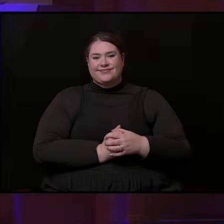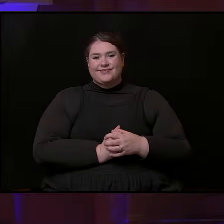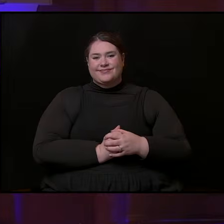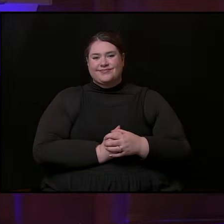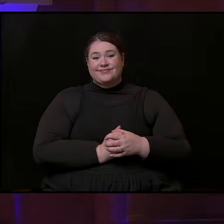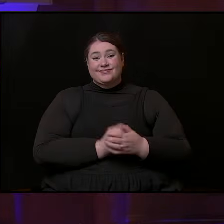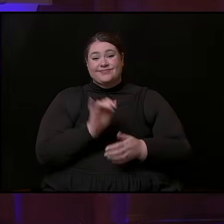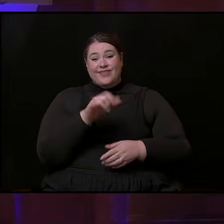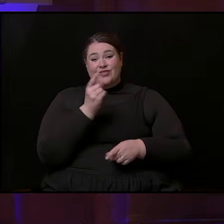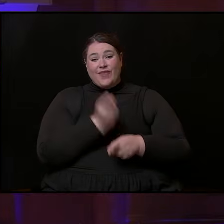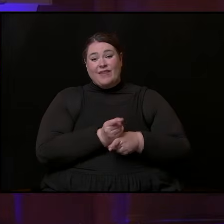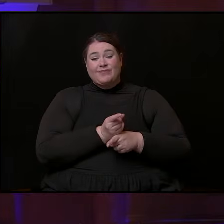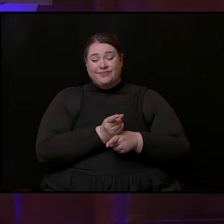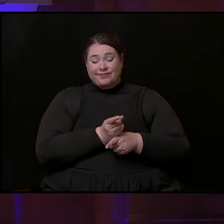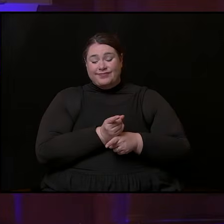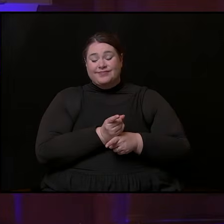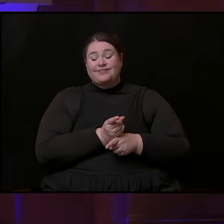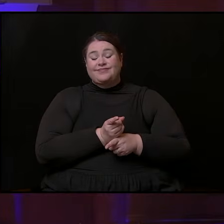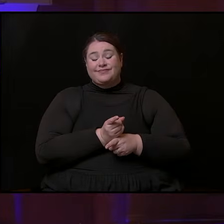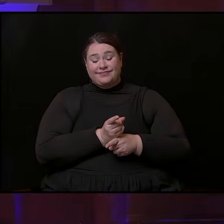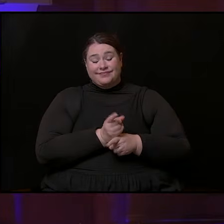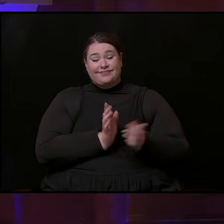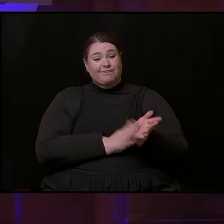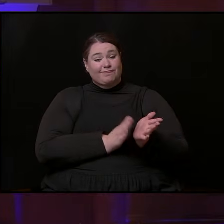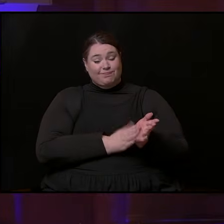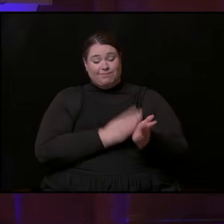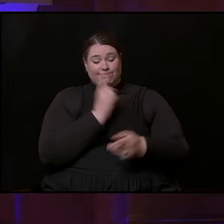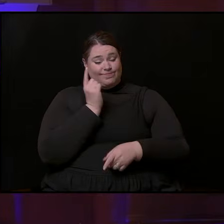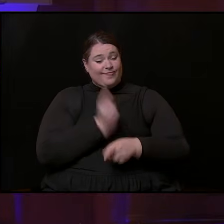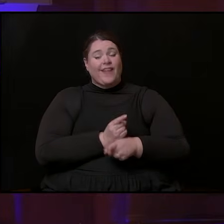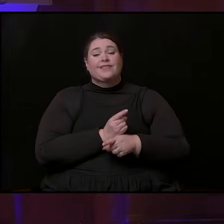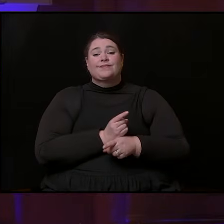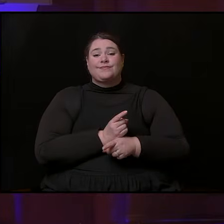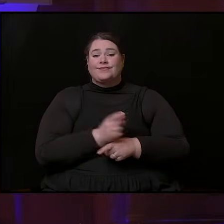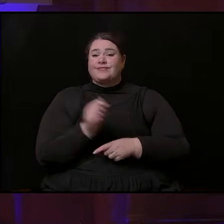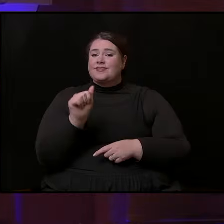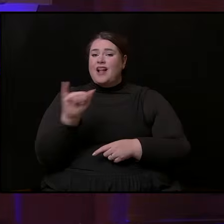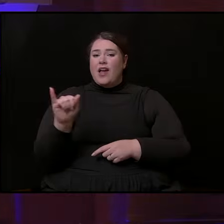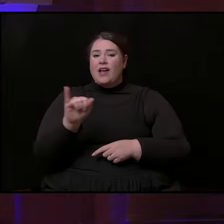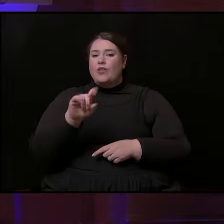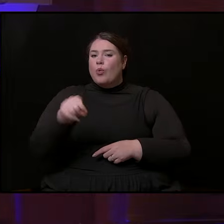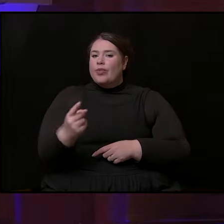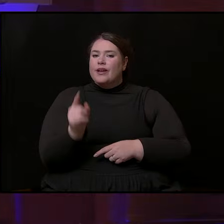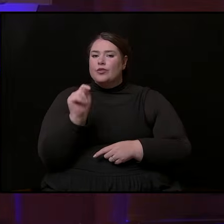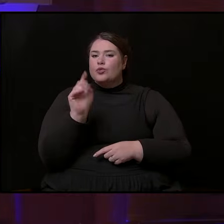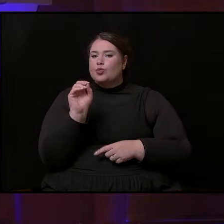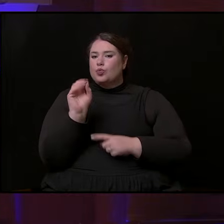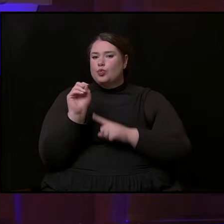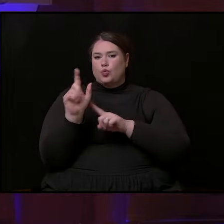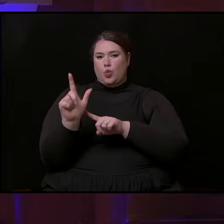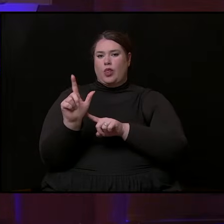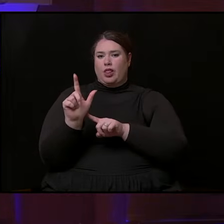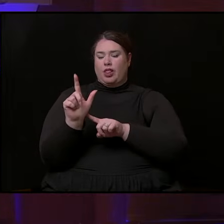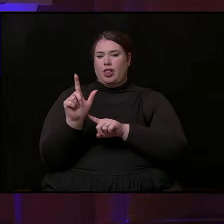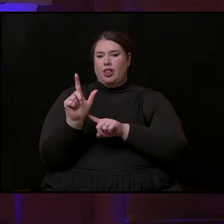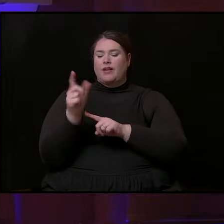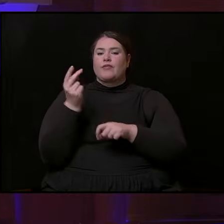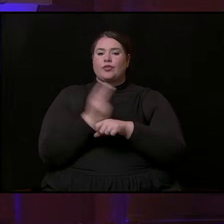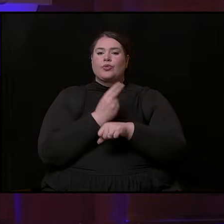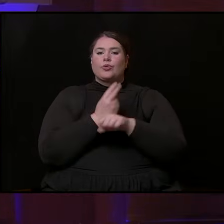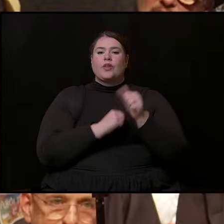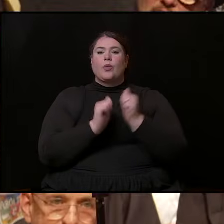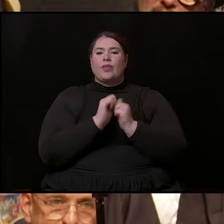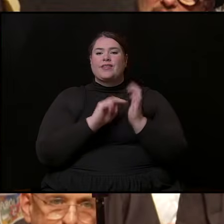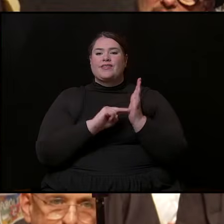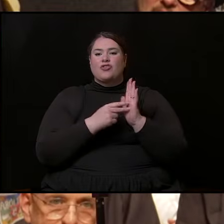That's right, that's right. It is a tool. It is a tool, and if you use it with intention, it becomes an extension